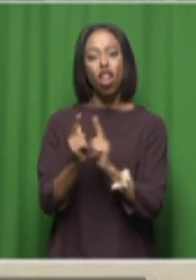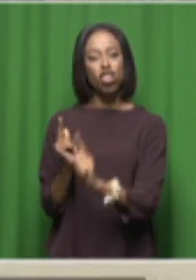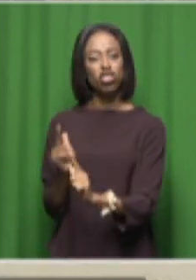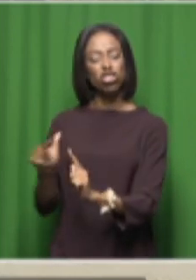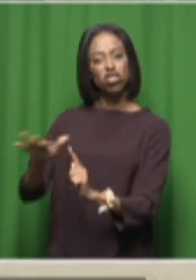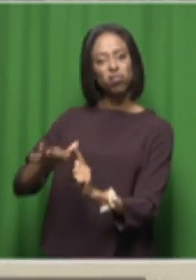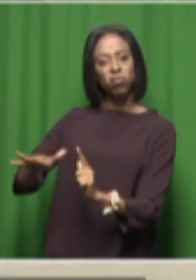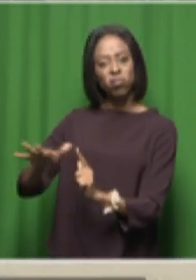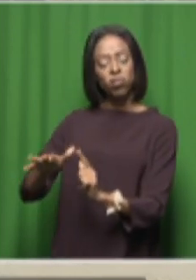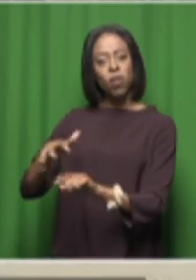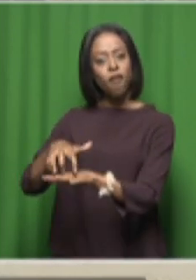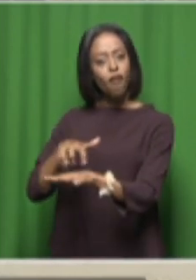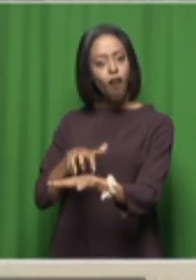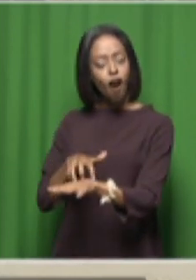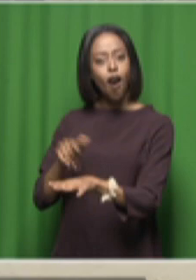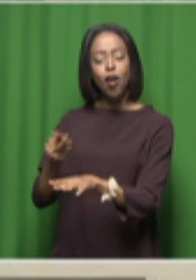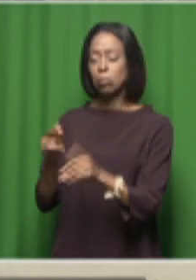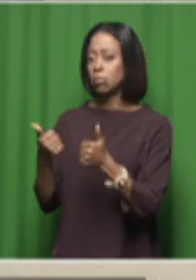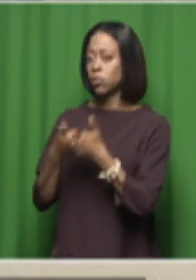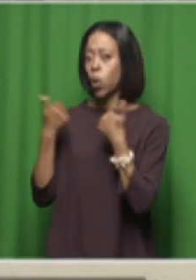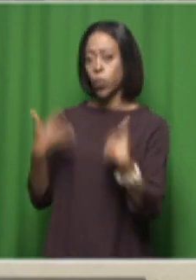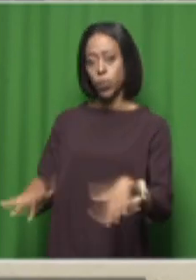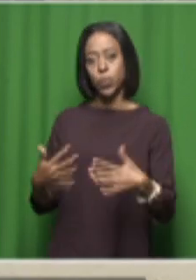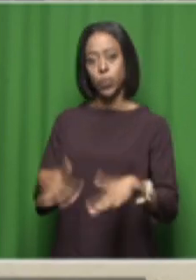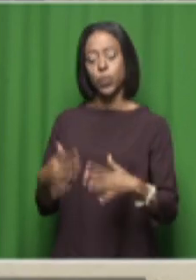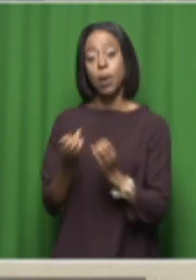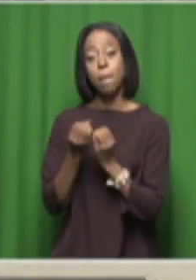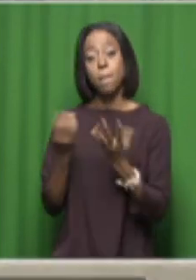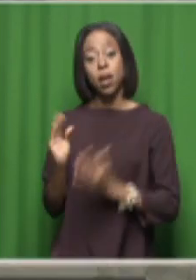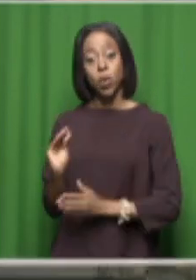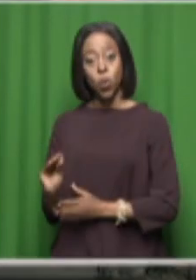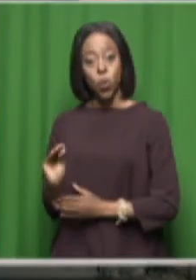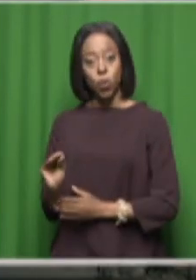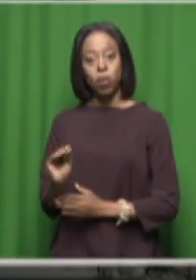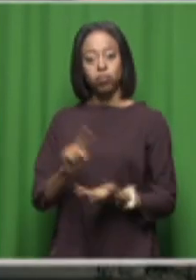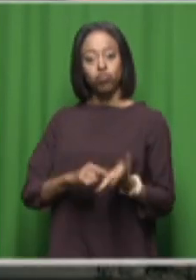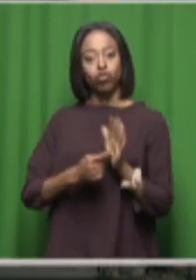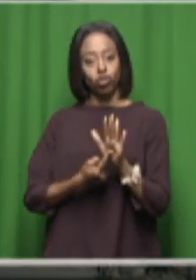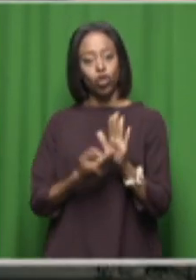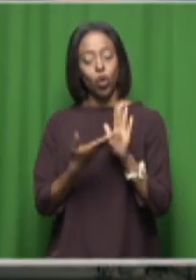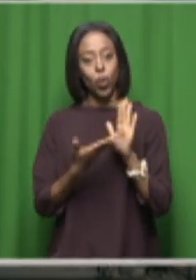areas, the rural areas, that still reflect